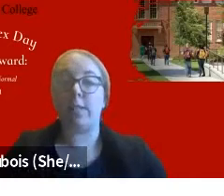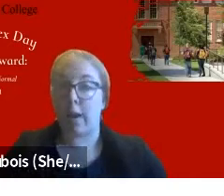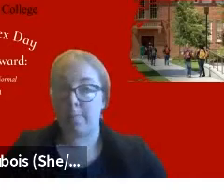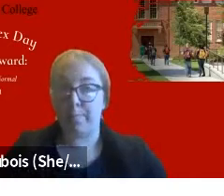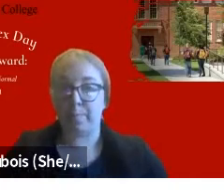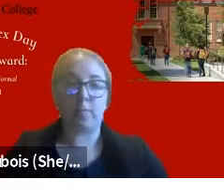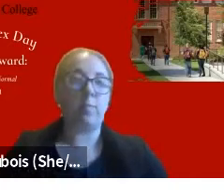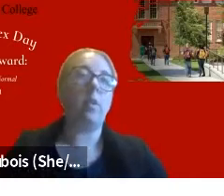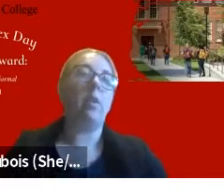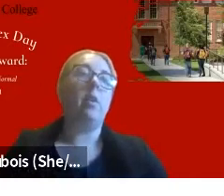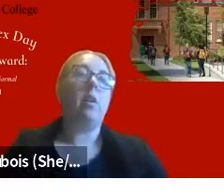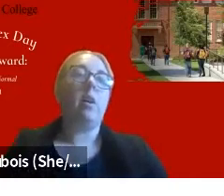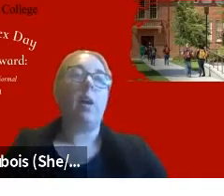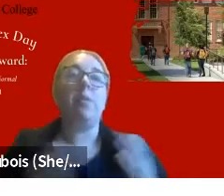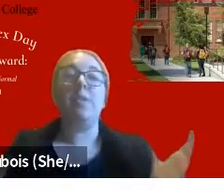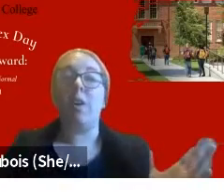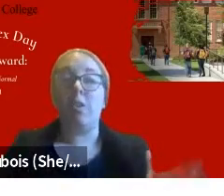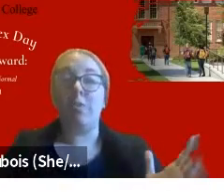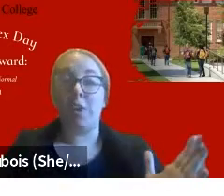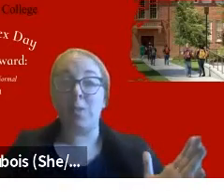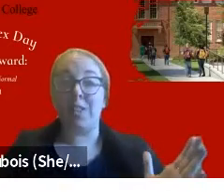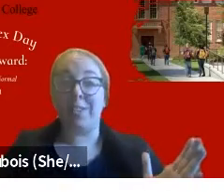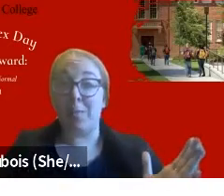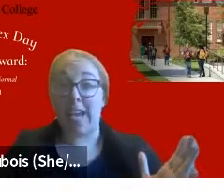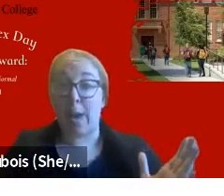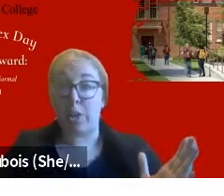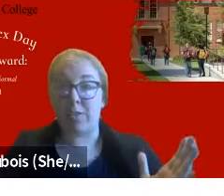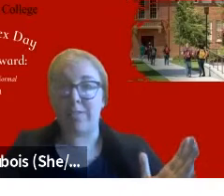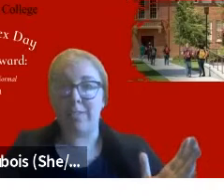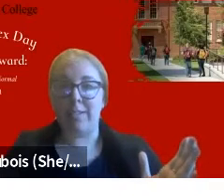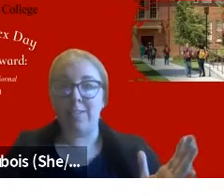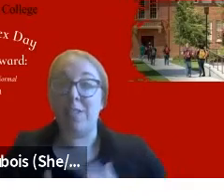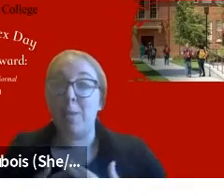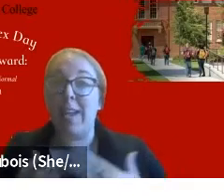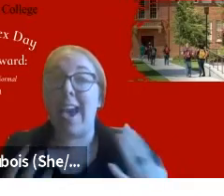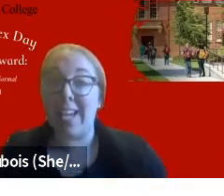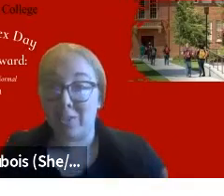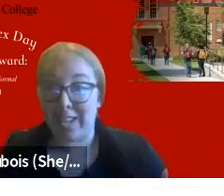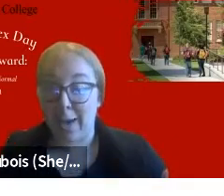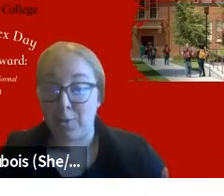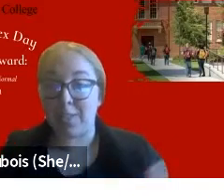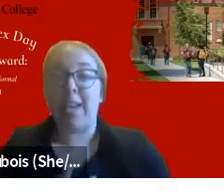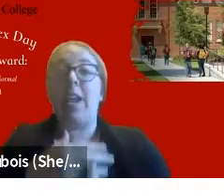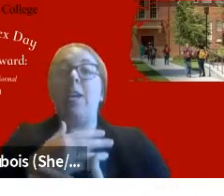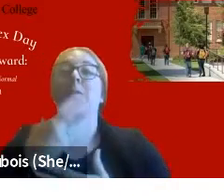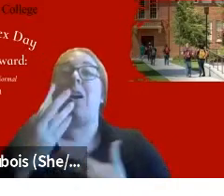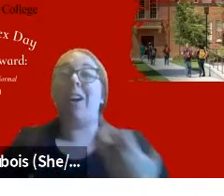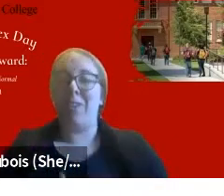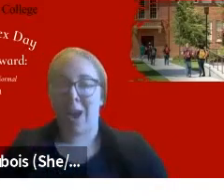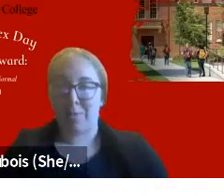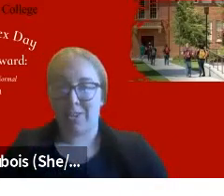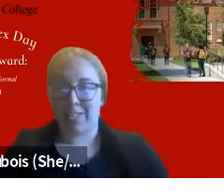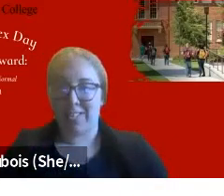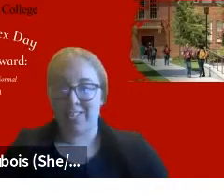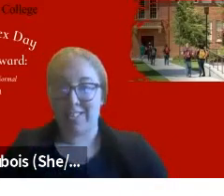ongoing for that time. Does all video material need to be captioned? Does it need to be accurately captioned? Can I use